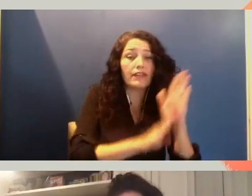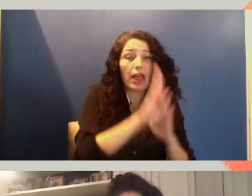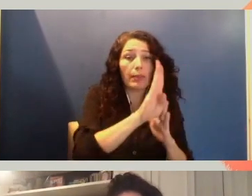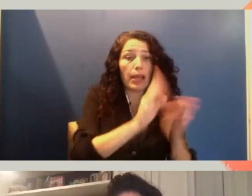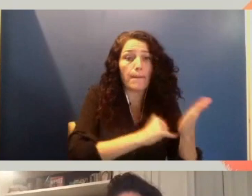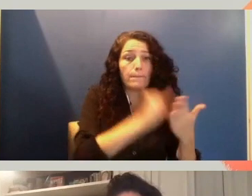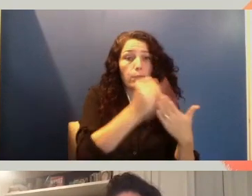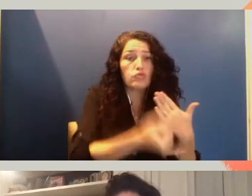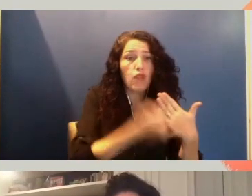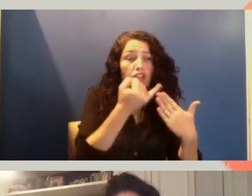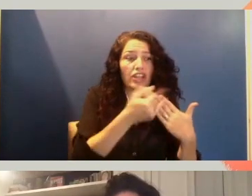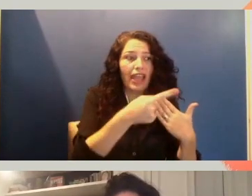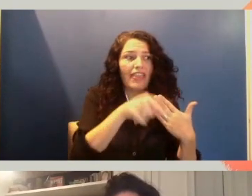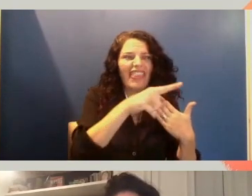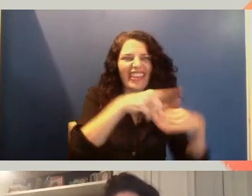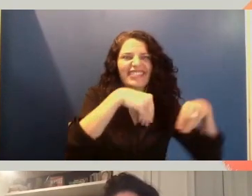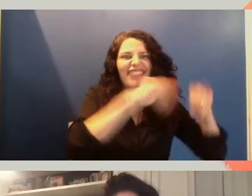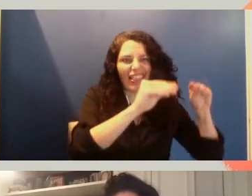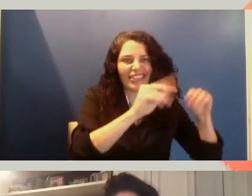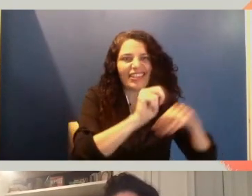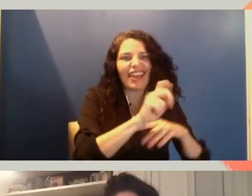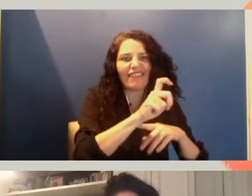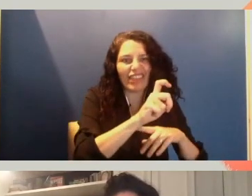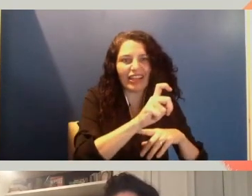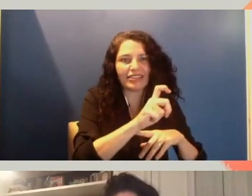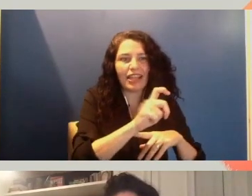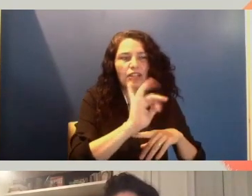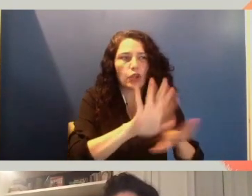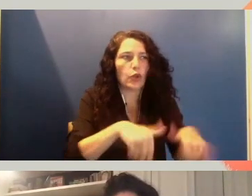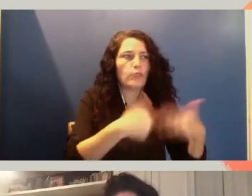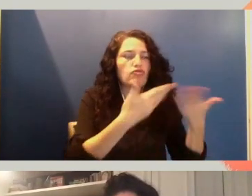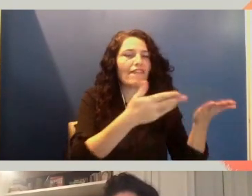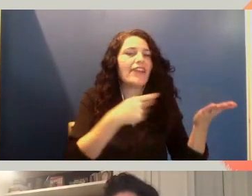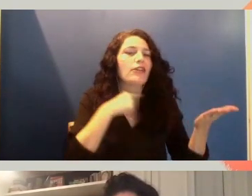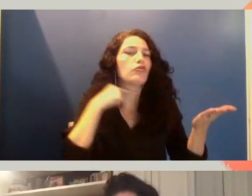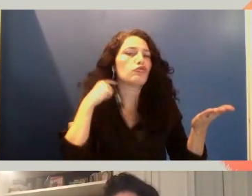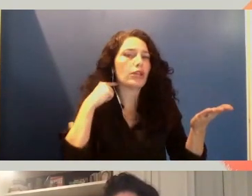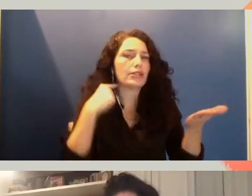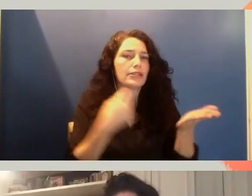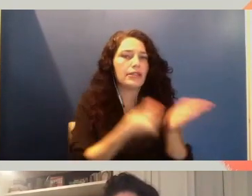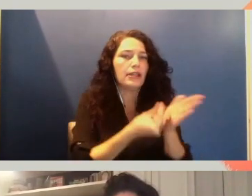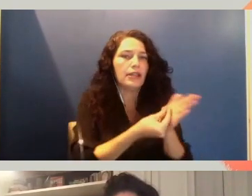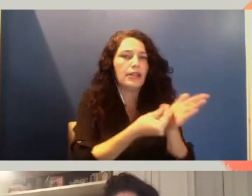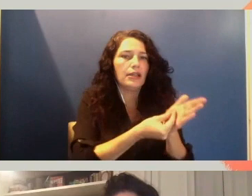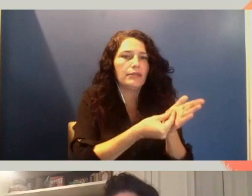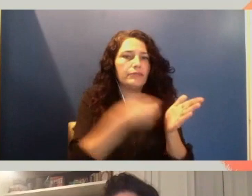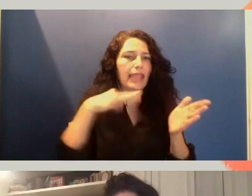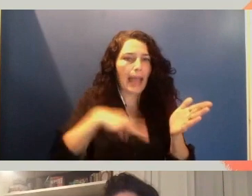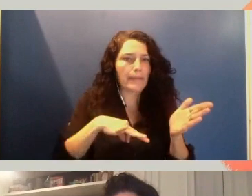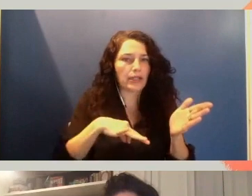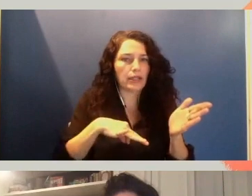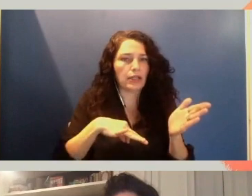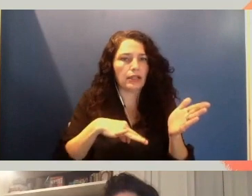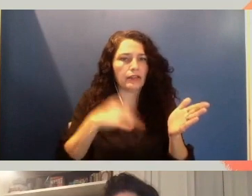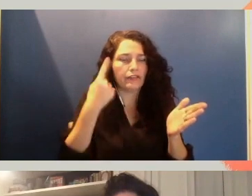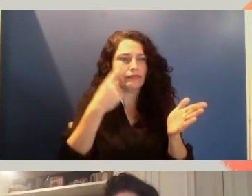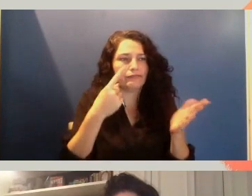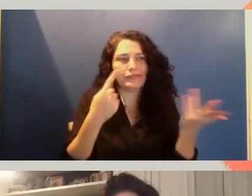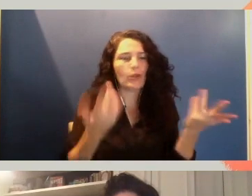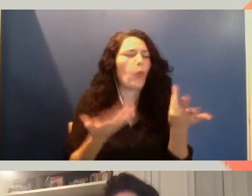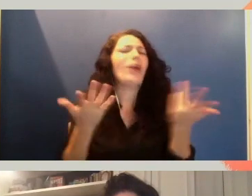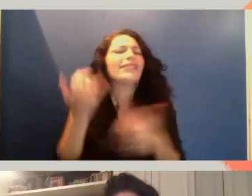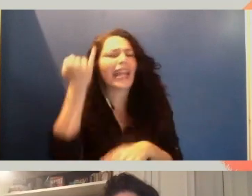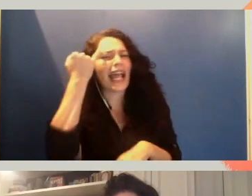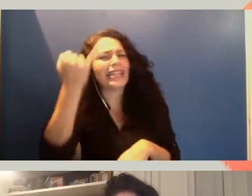then sold to a Netflix, that you're providing like risk capital for Netflix, for example. Like, what does that idea even mean for